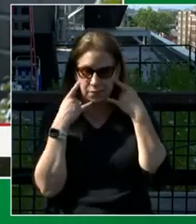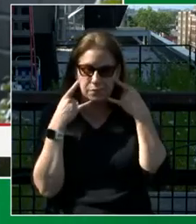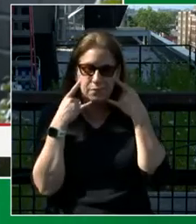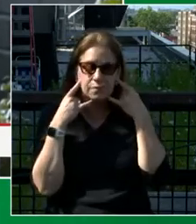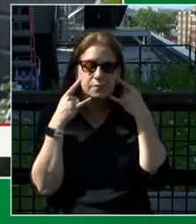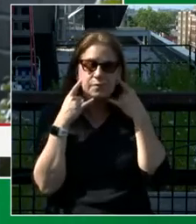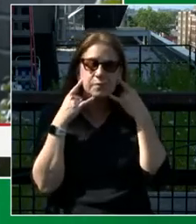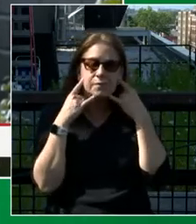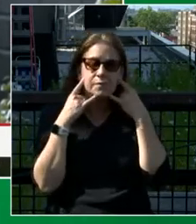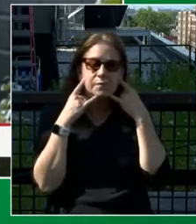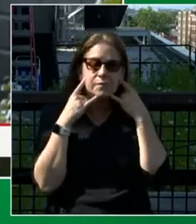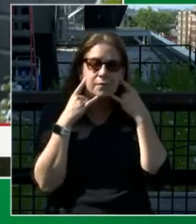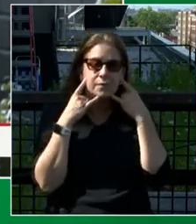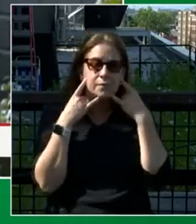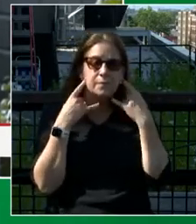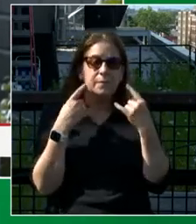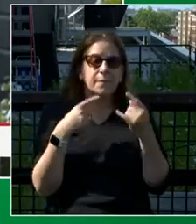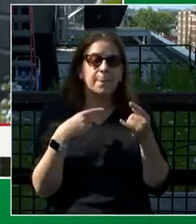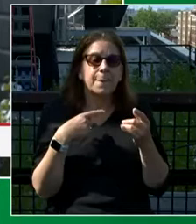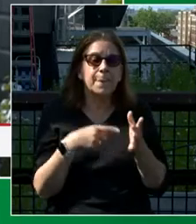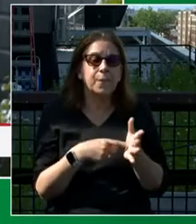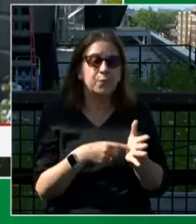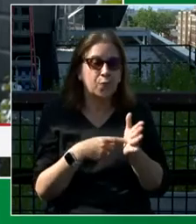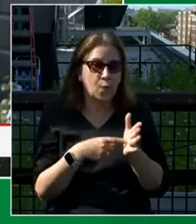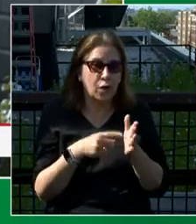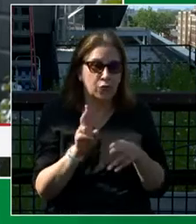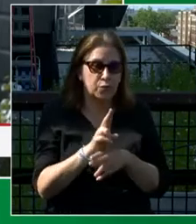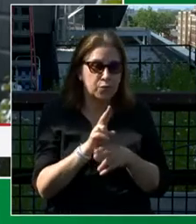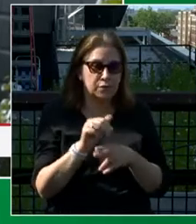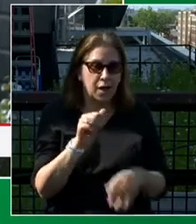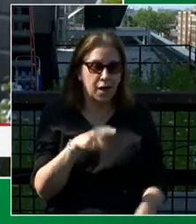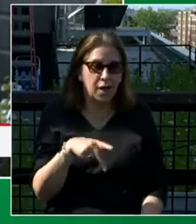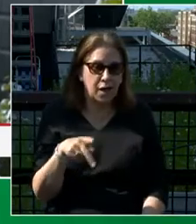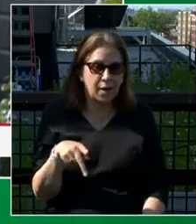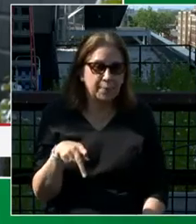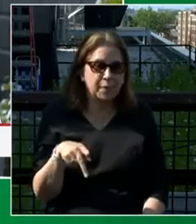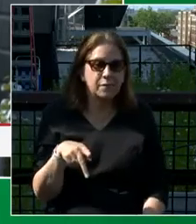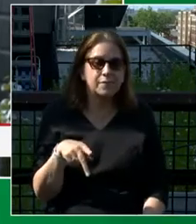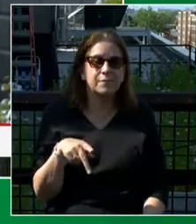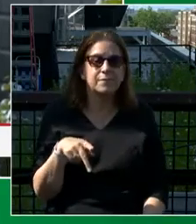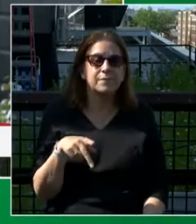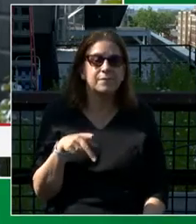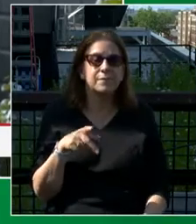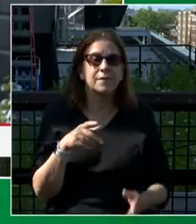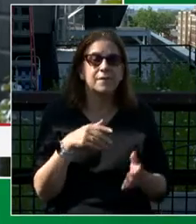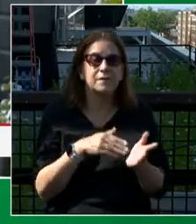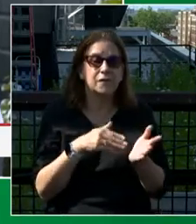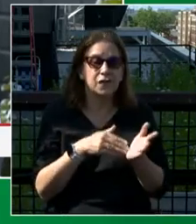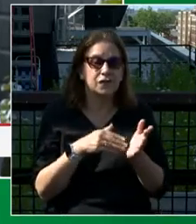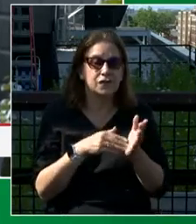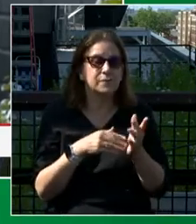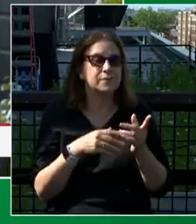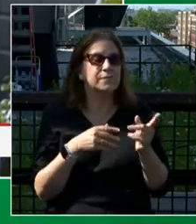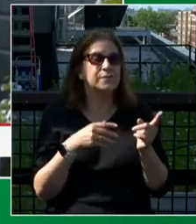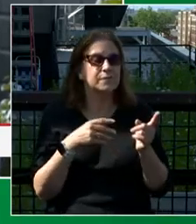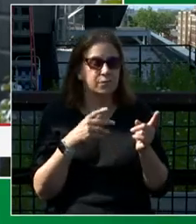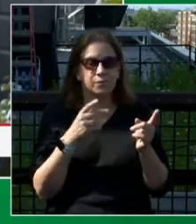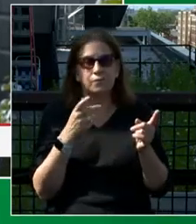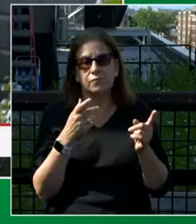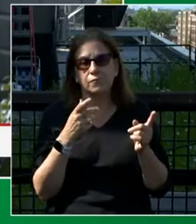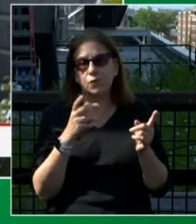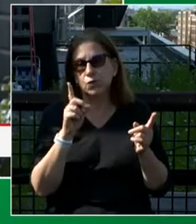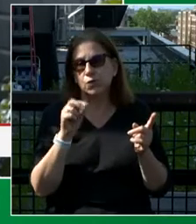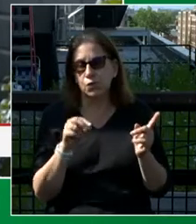app. Our epidemiologists do follow up, et cetera. So it's a personal choice, but certainly something that is encouraged to